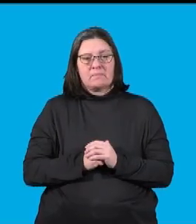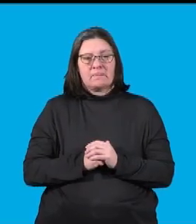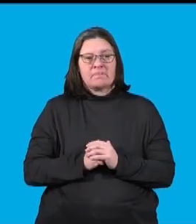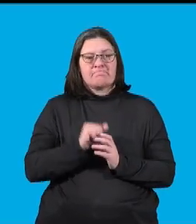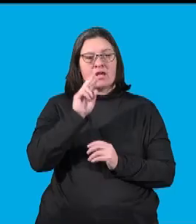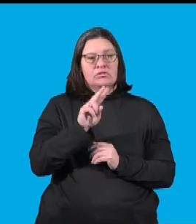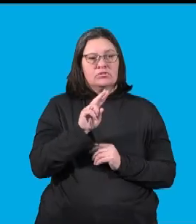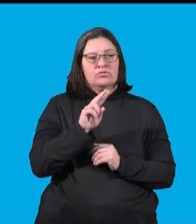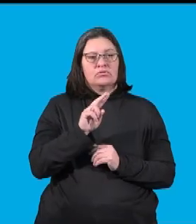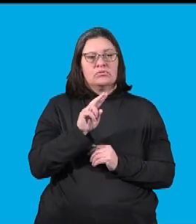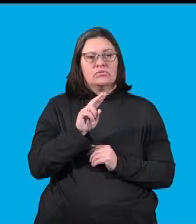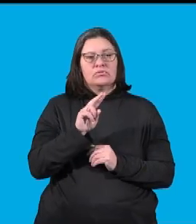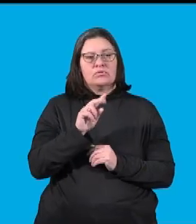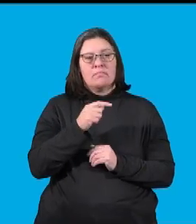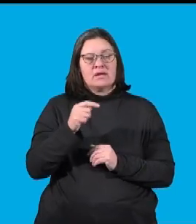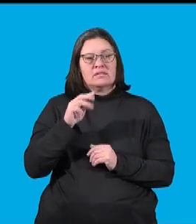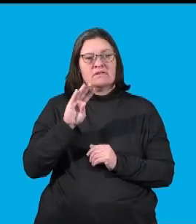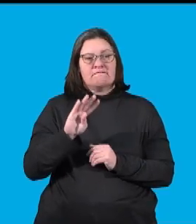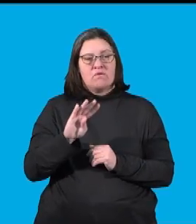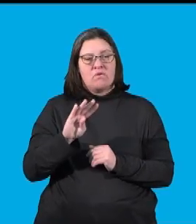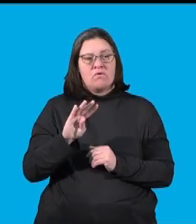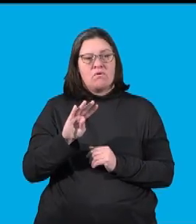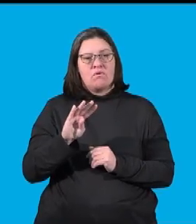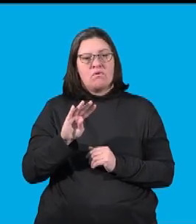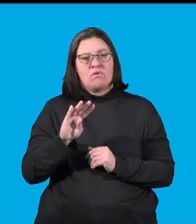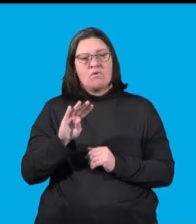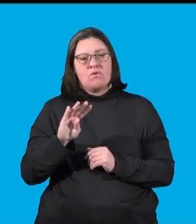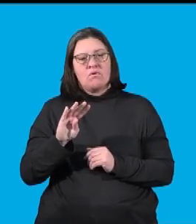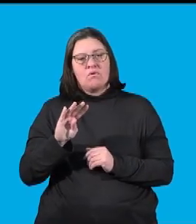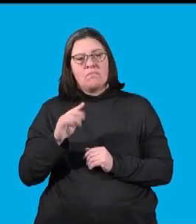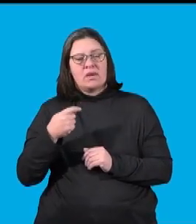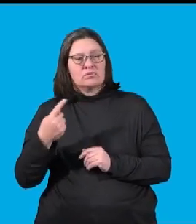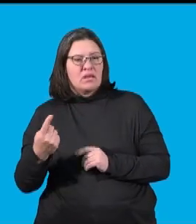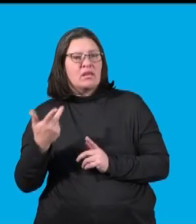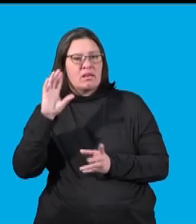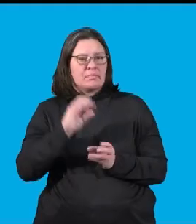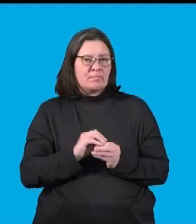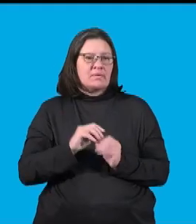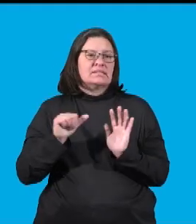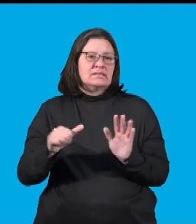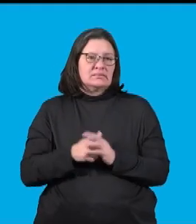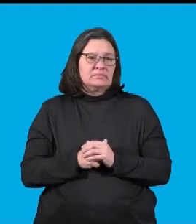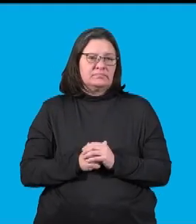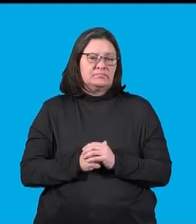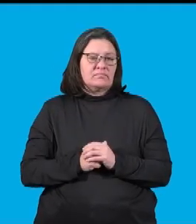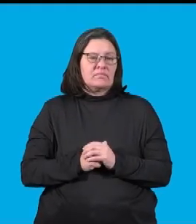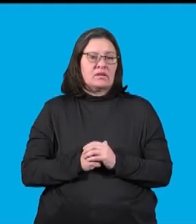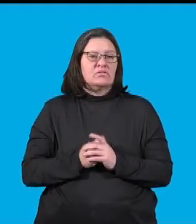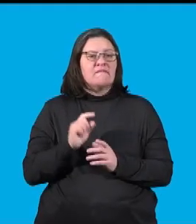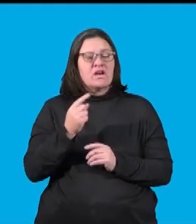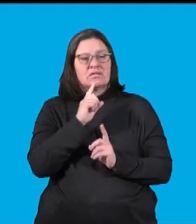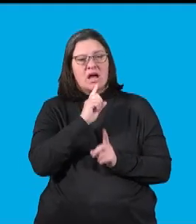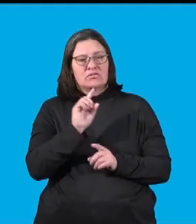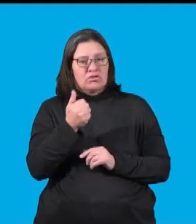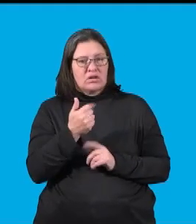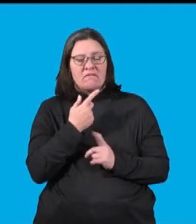6. Okay, so it's 2 minus times a minus is a plus, 2 plus 4 is 6. Okay, so this makes us happy because we've answered the